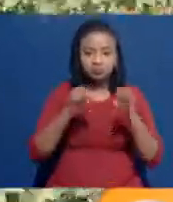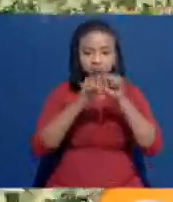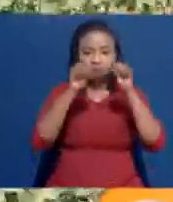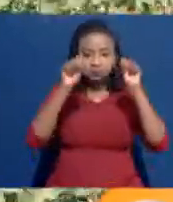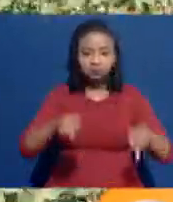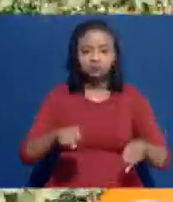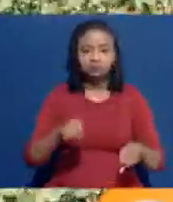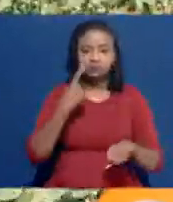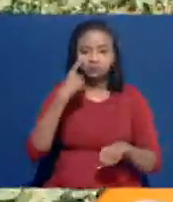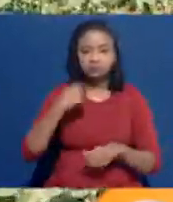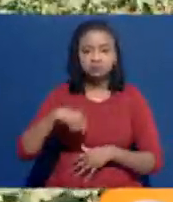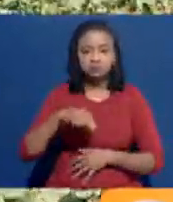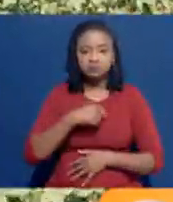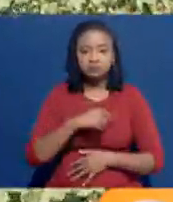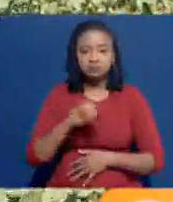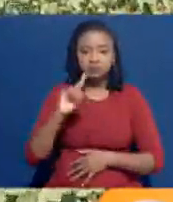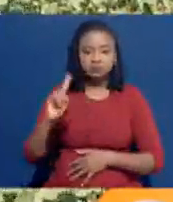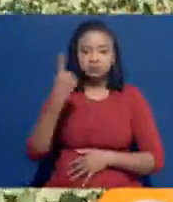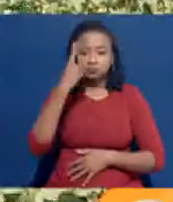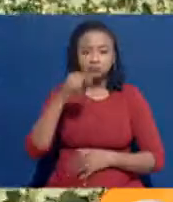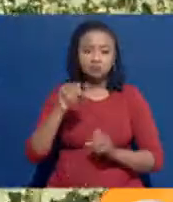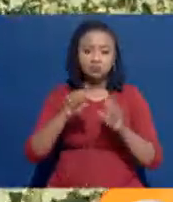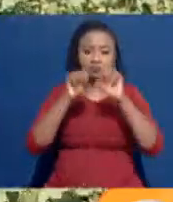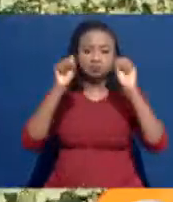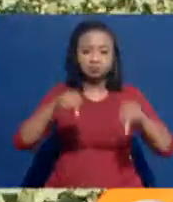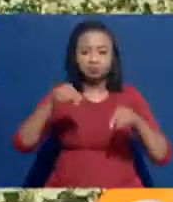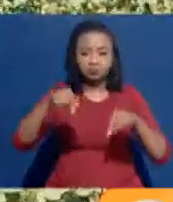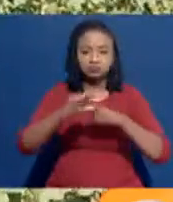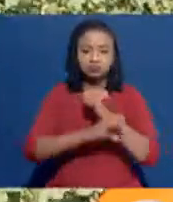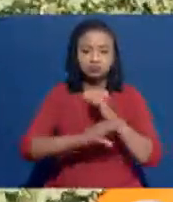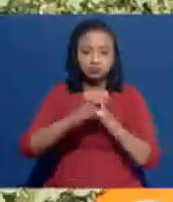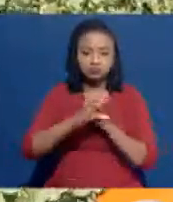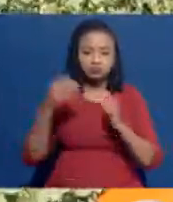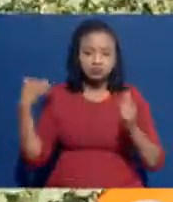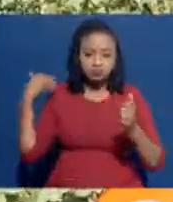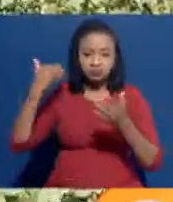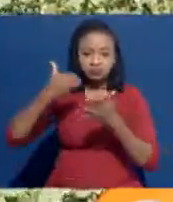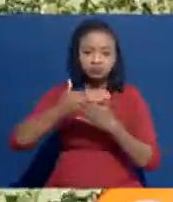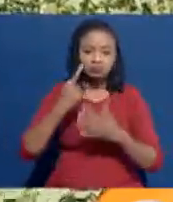us. The first one in the country, more than 100 years